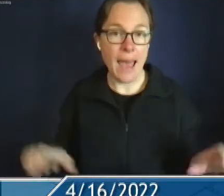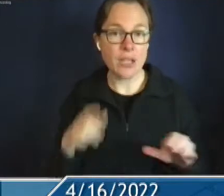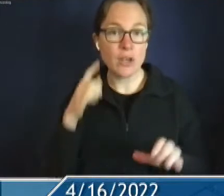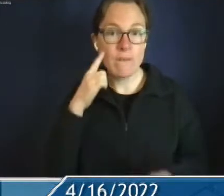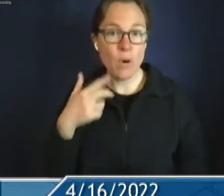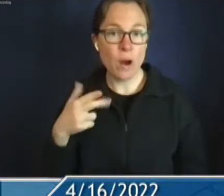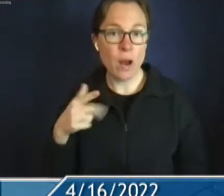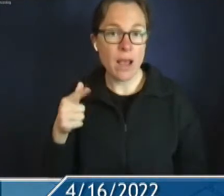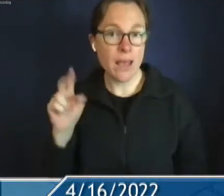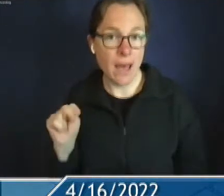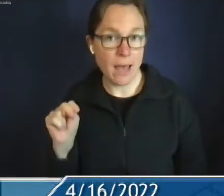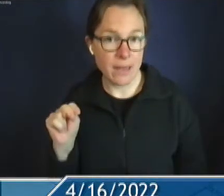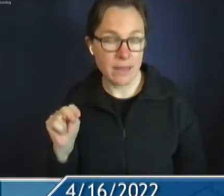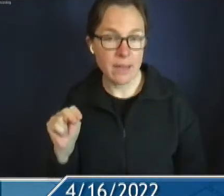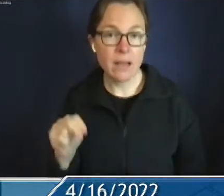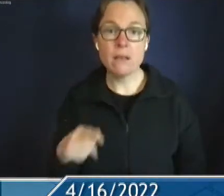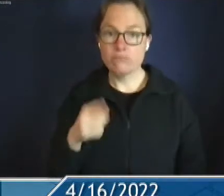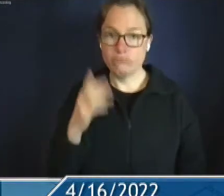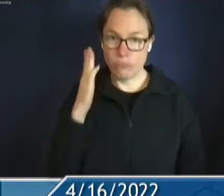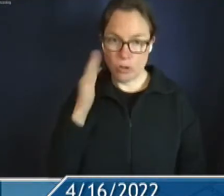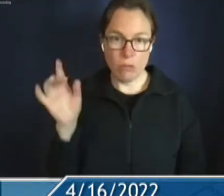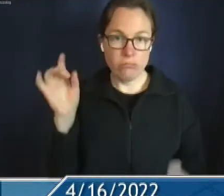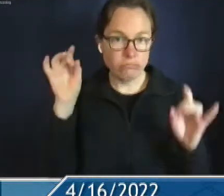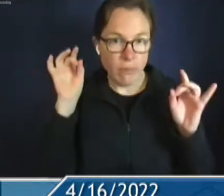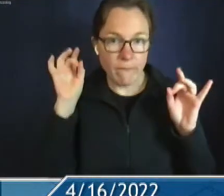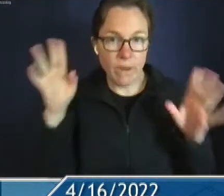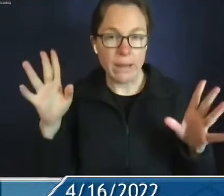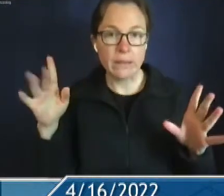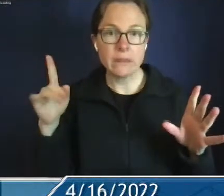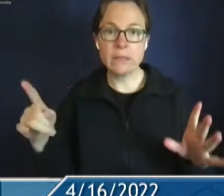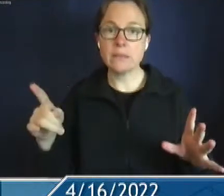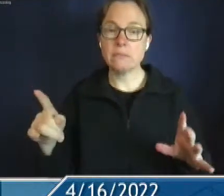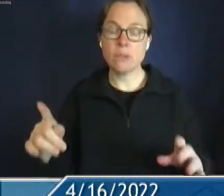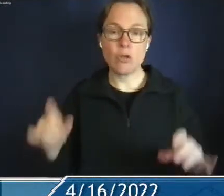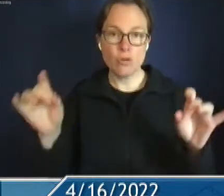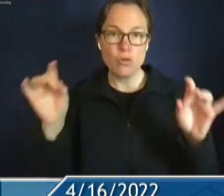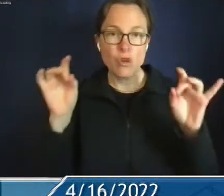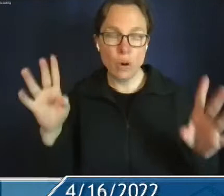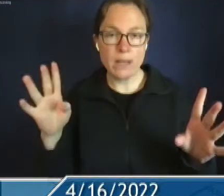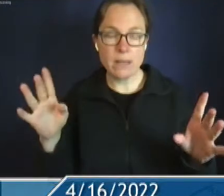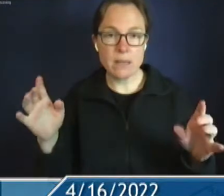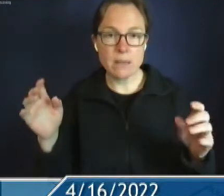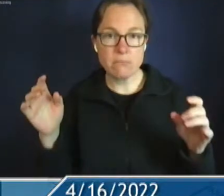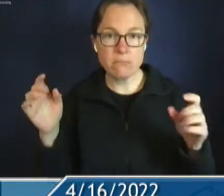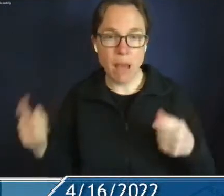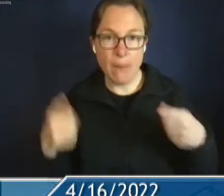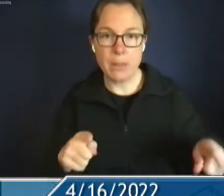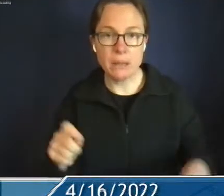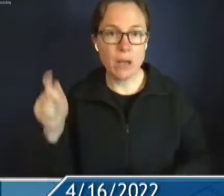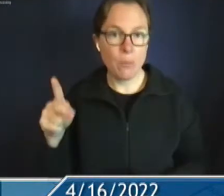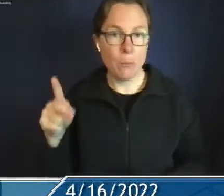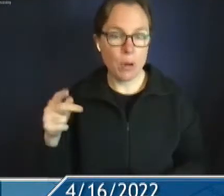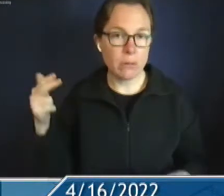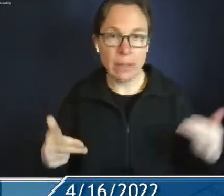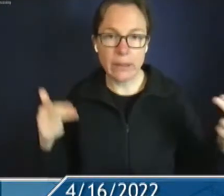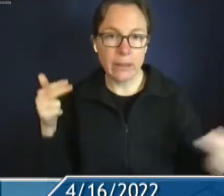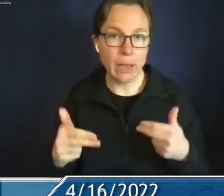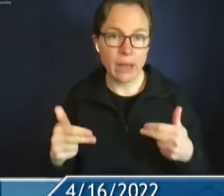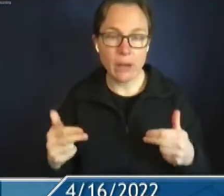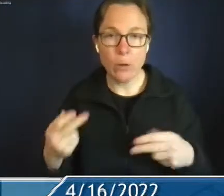know, gun violence is a public health crisis here in Portland. Gun violence in Portland has been on the rise since before